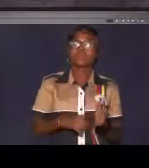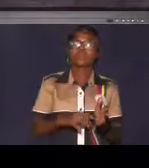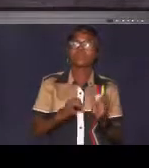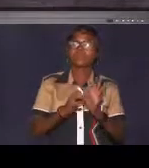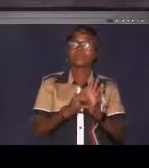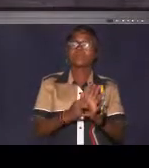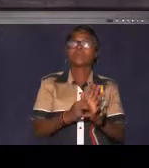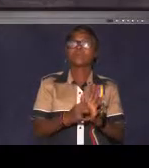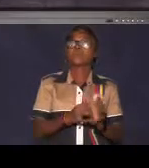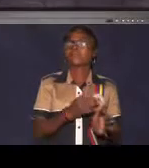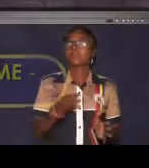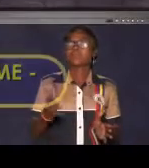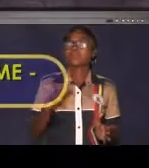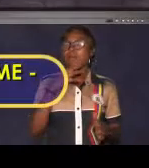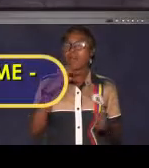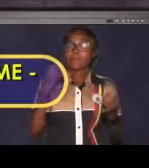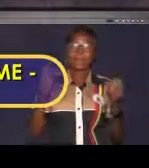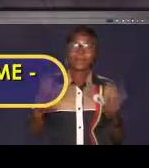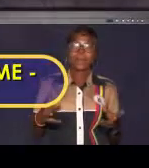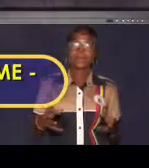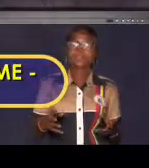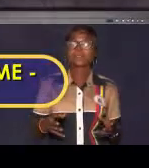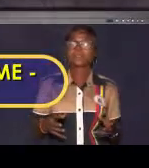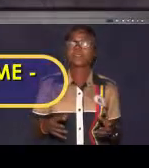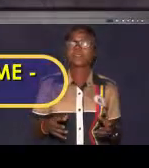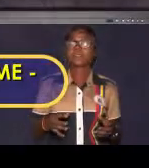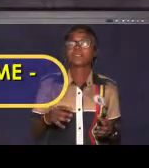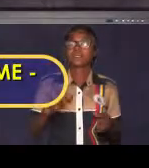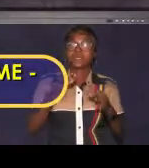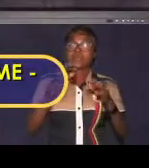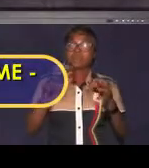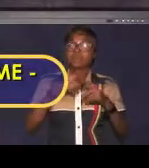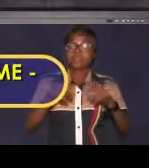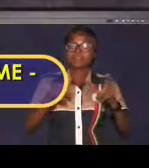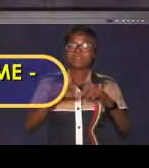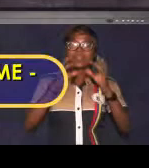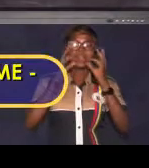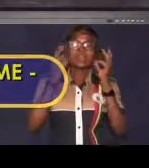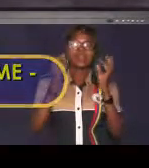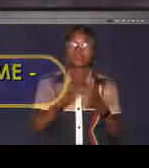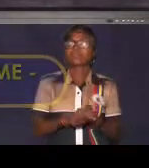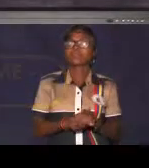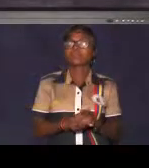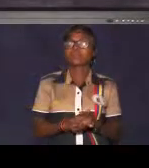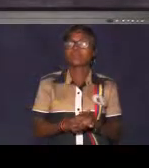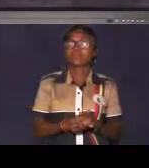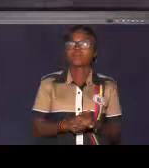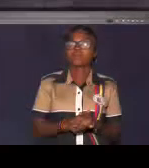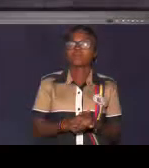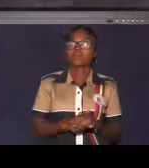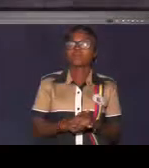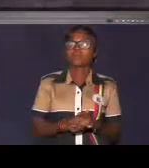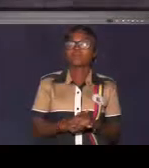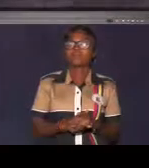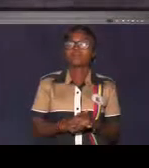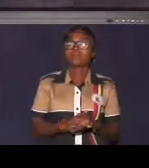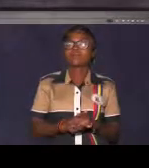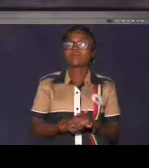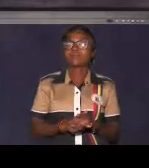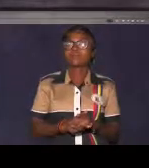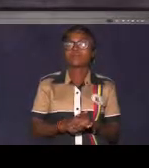this example. There are many species of cats. Because you have